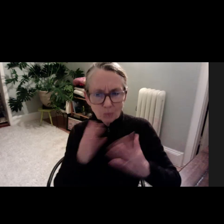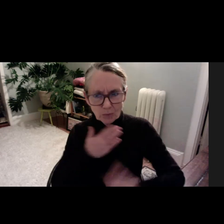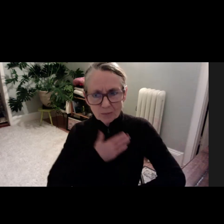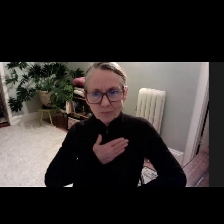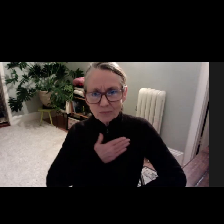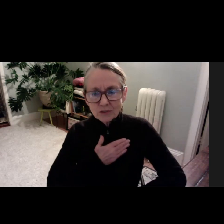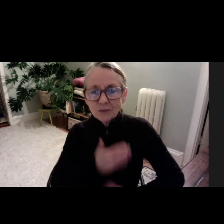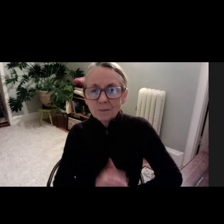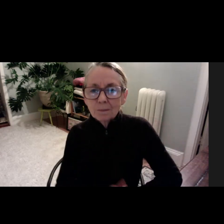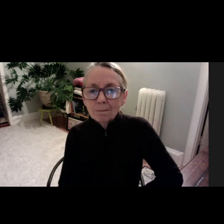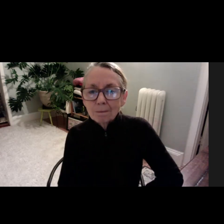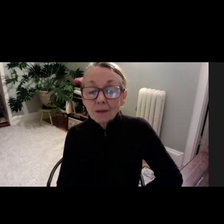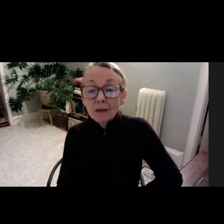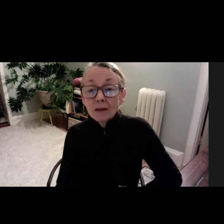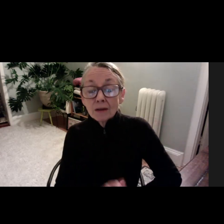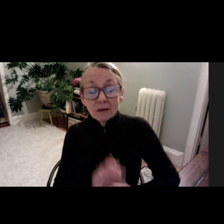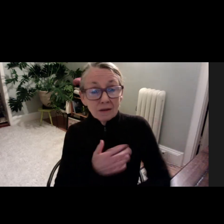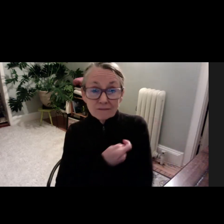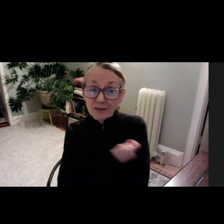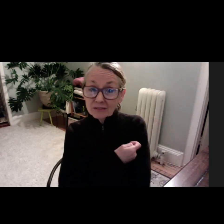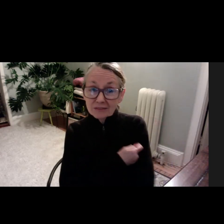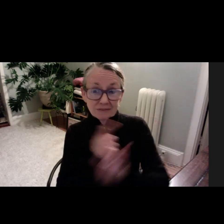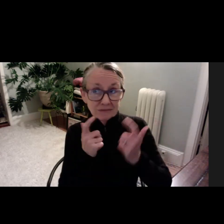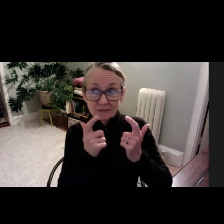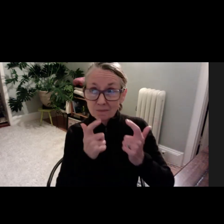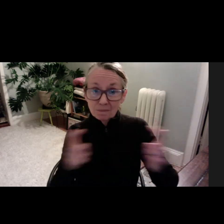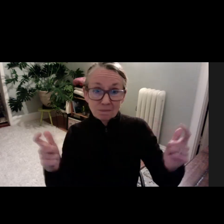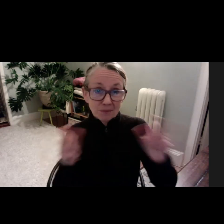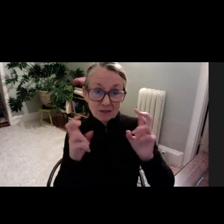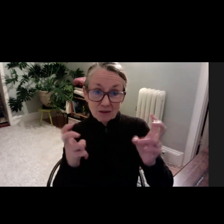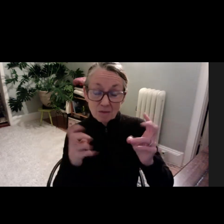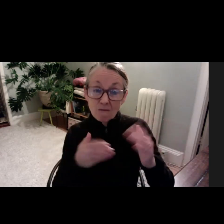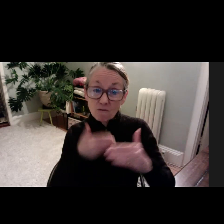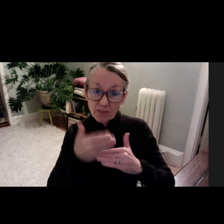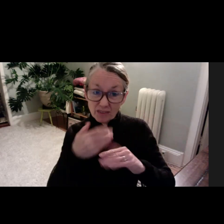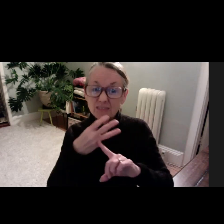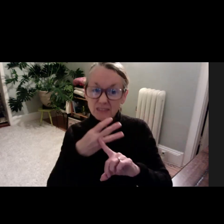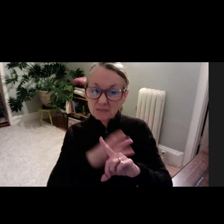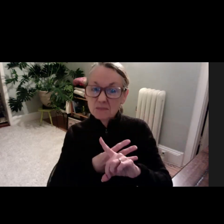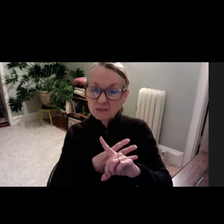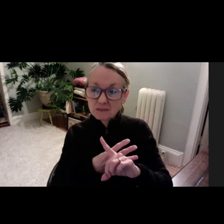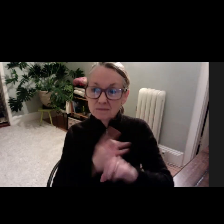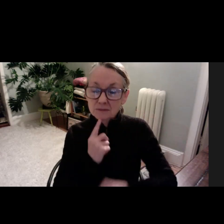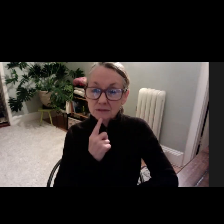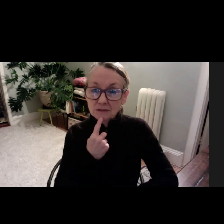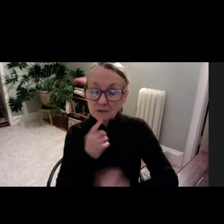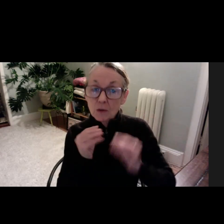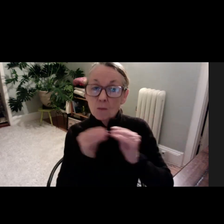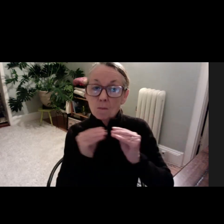Obviously, vaccination is a very big topic for the next half year, at least. So more to come on